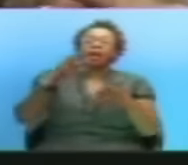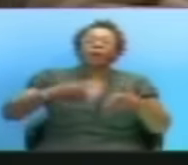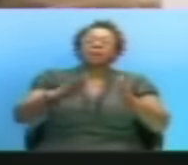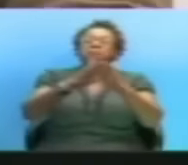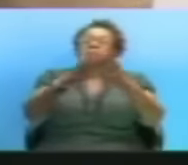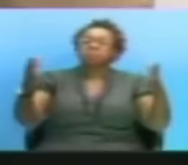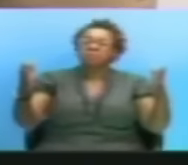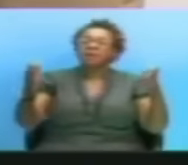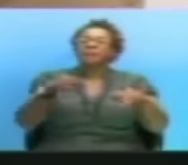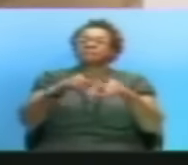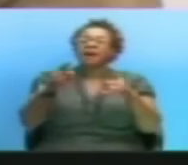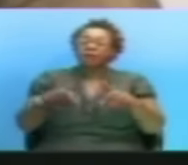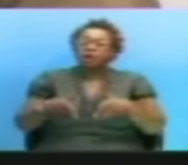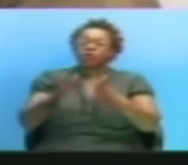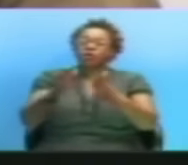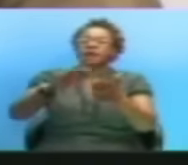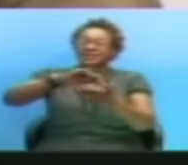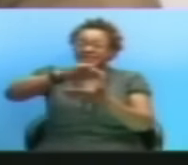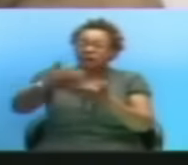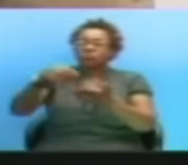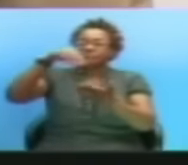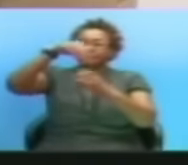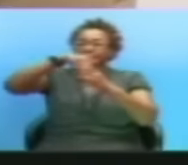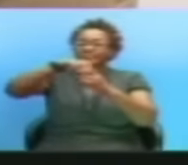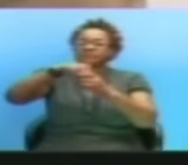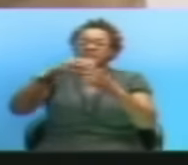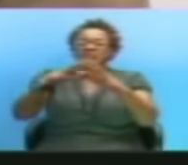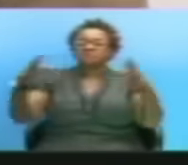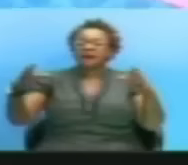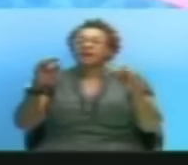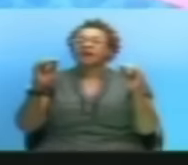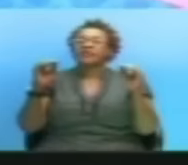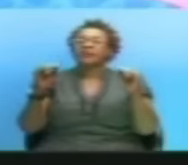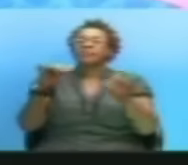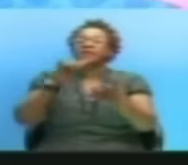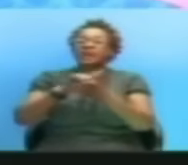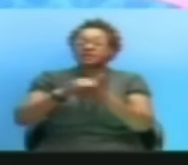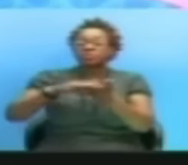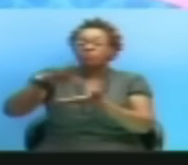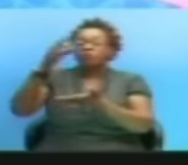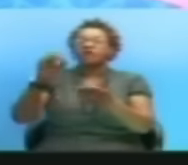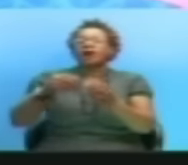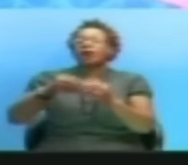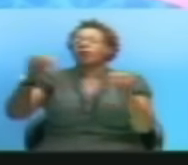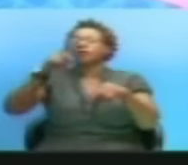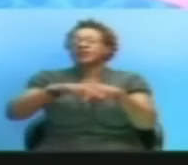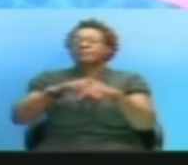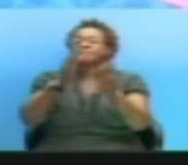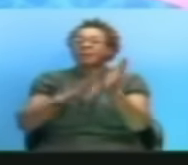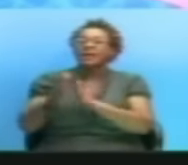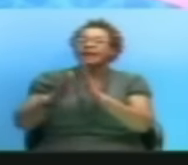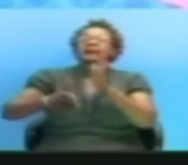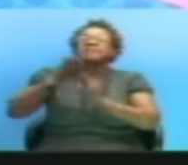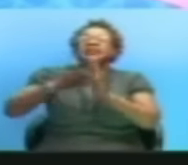expanded, but the roads in the city are not expanding. Right. This is captured. And that's more of a long-term plan. What about immediate action that can happen?